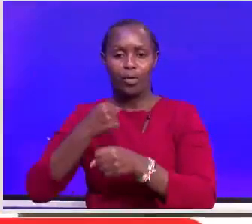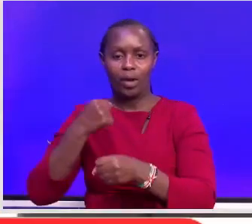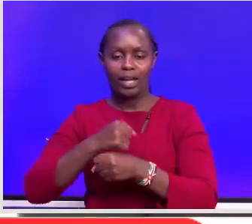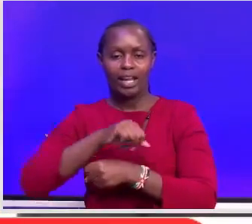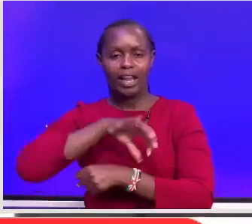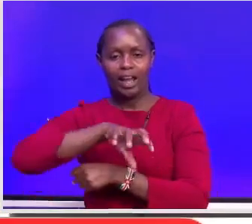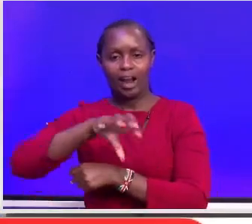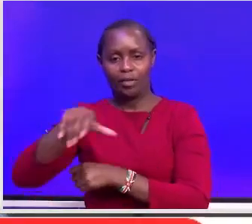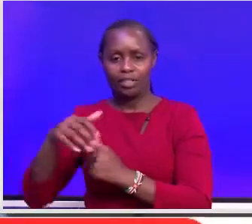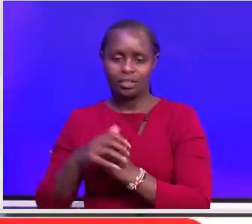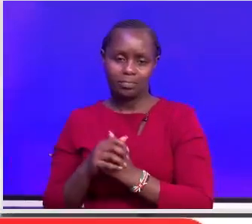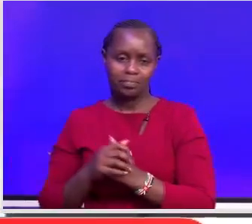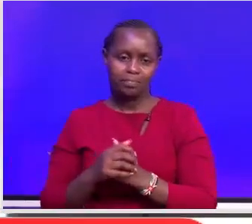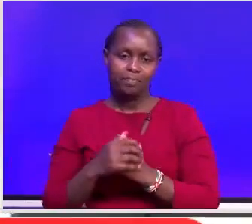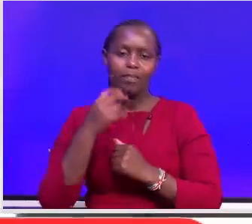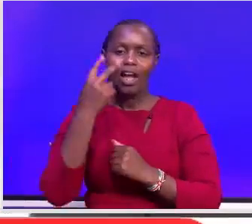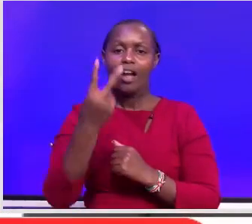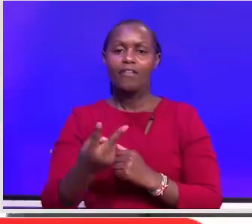in February